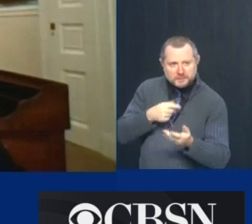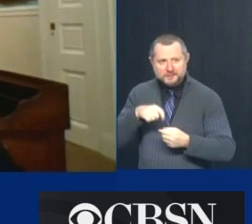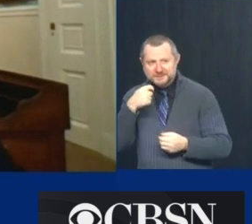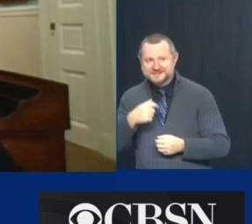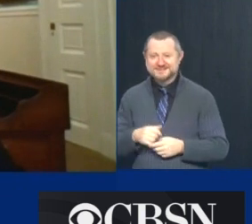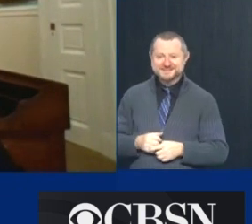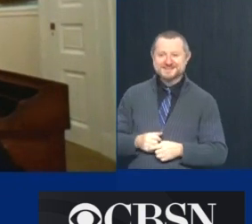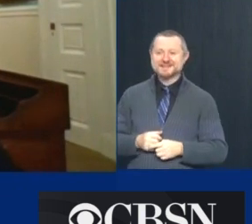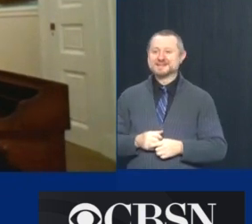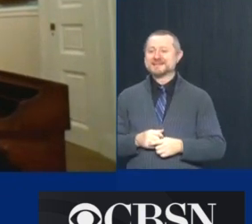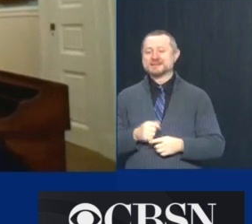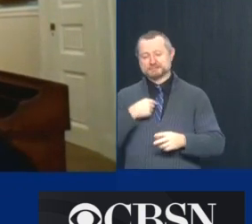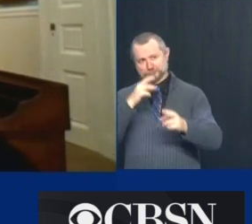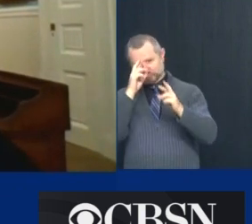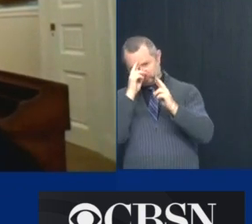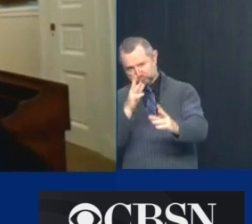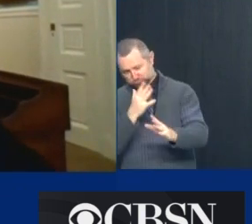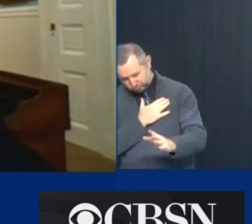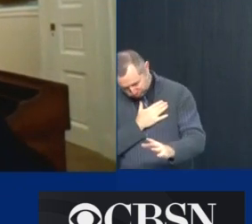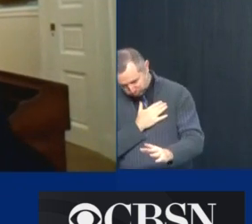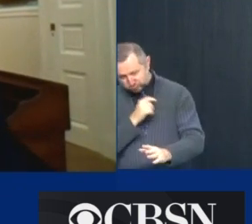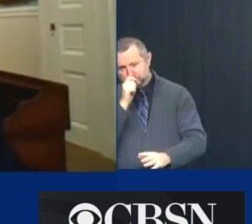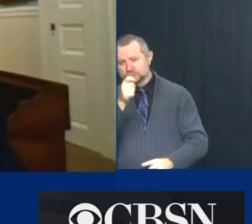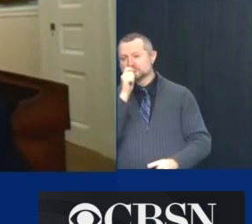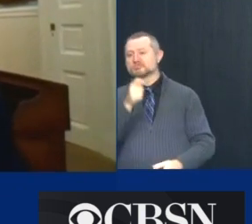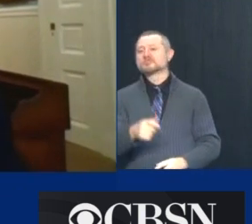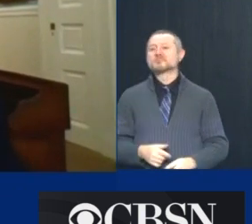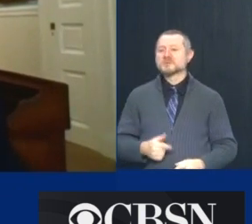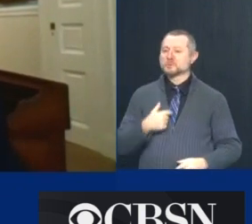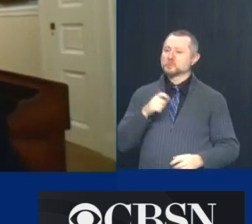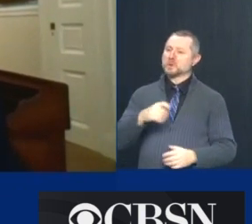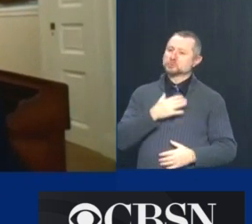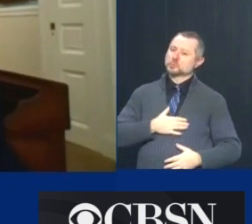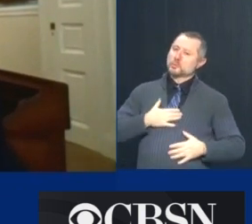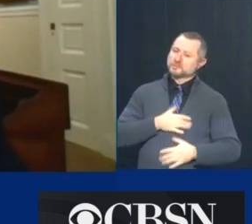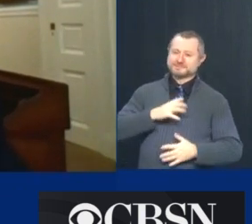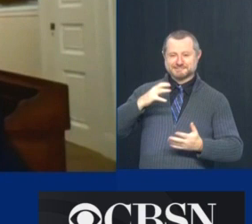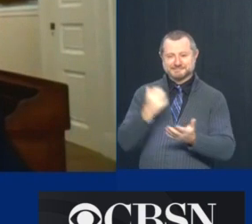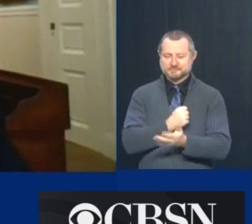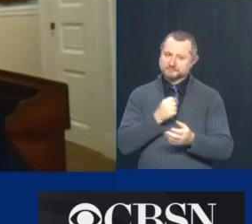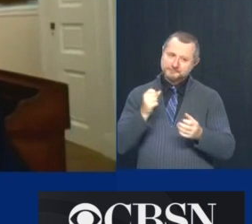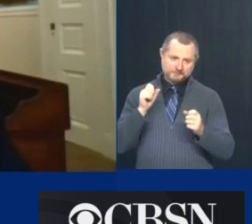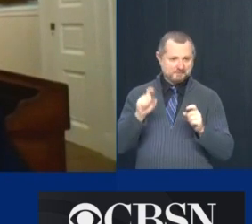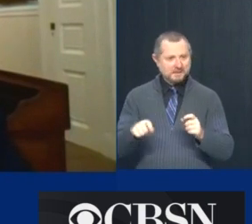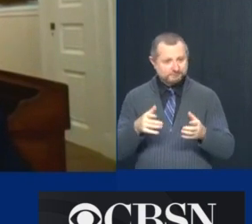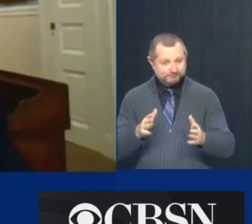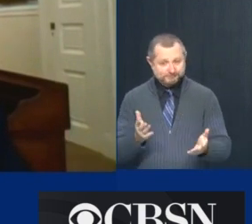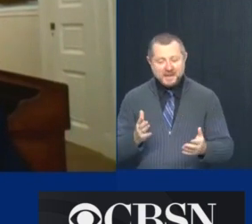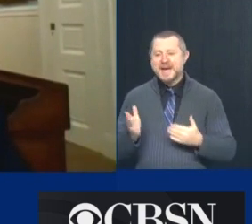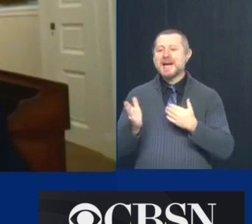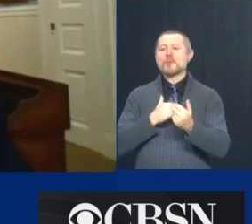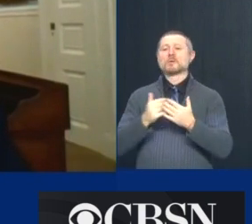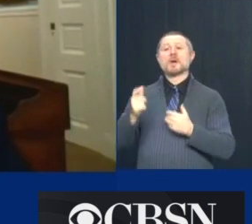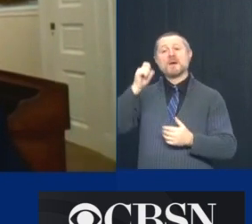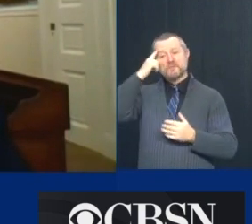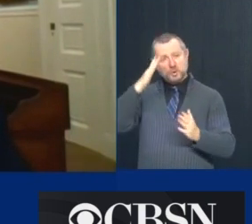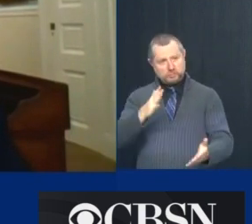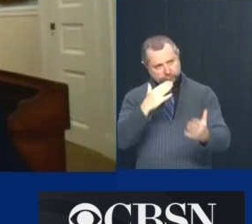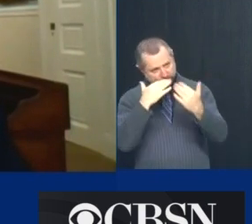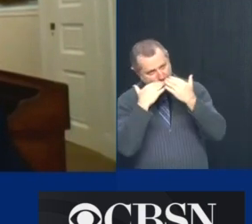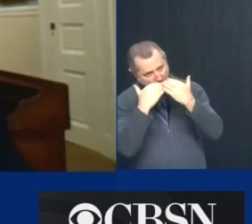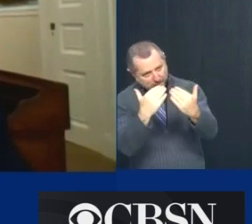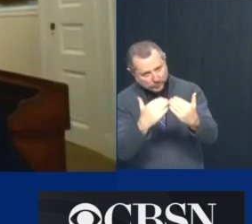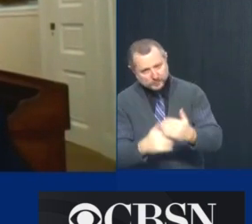I respect that. You know, it's you got to enjoy it when you can, right? But Governor, thank you. I